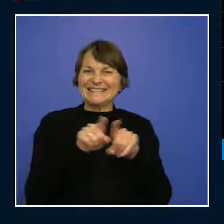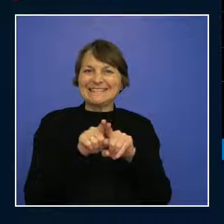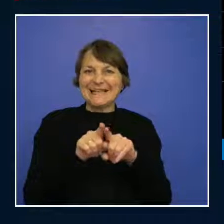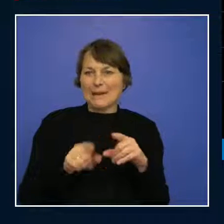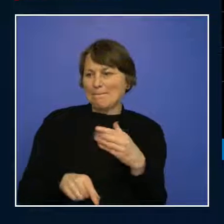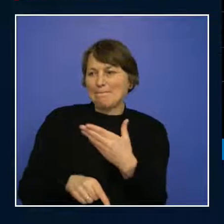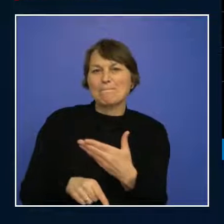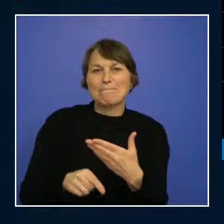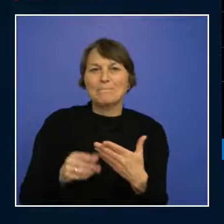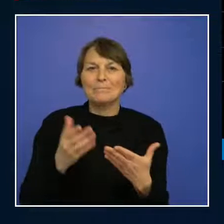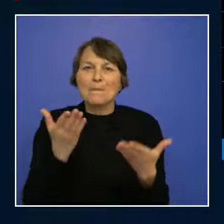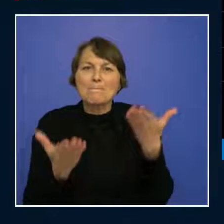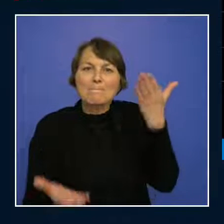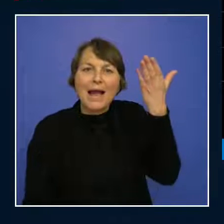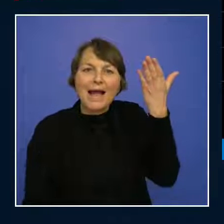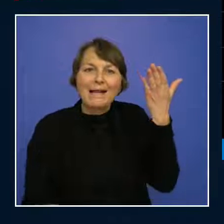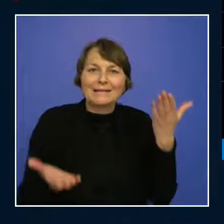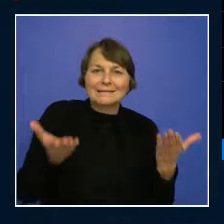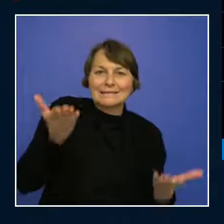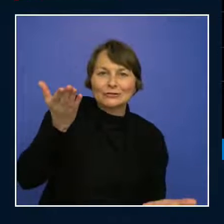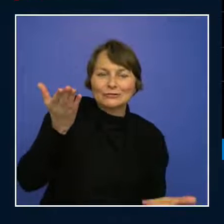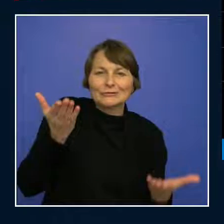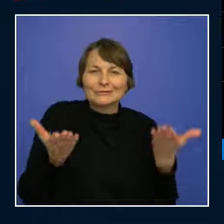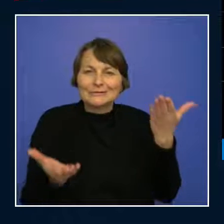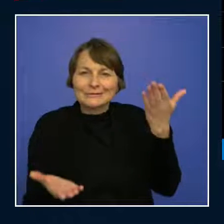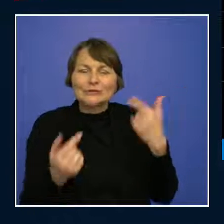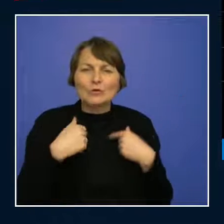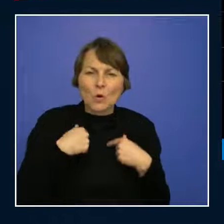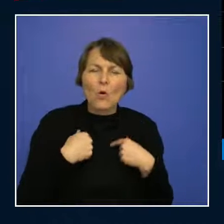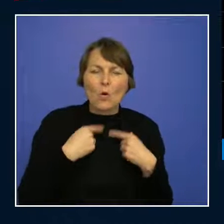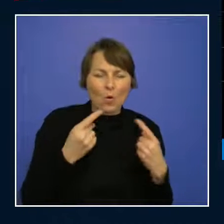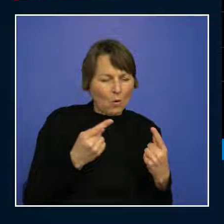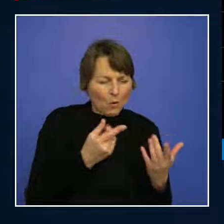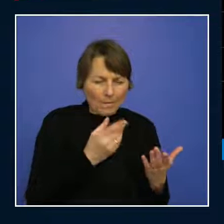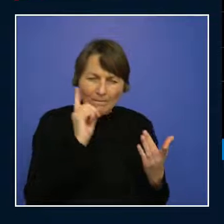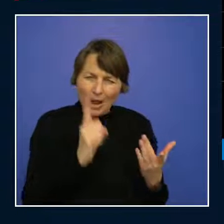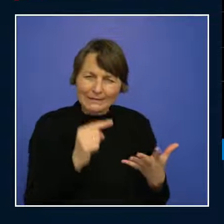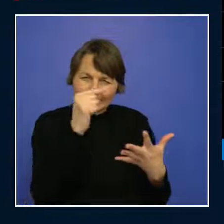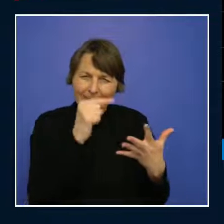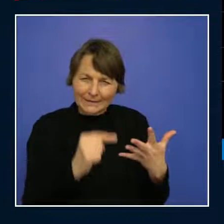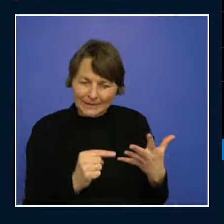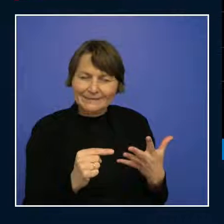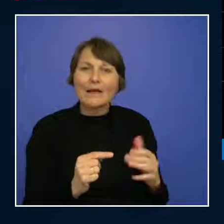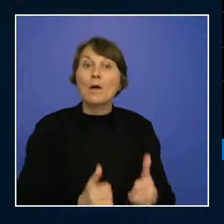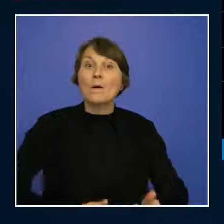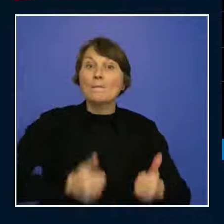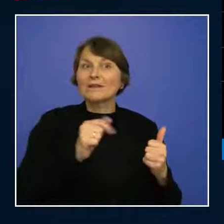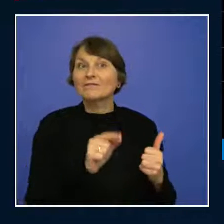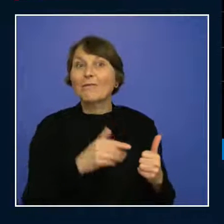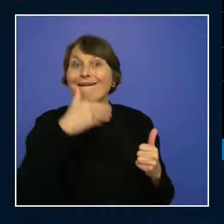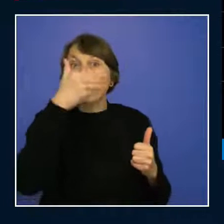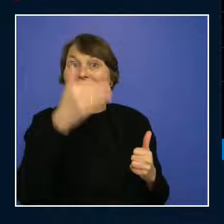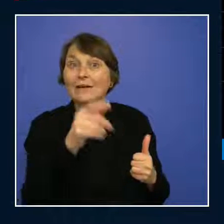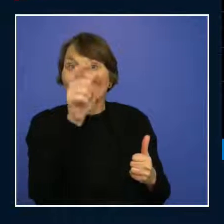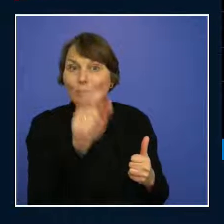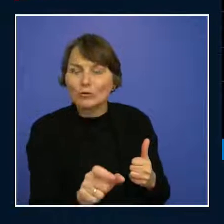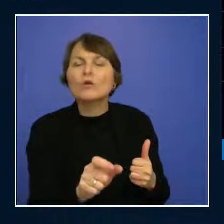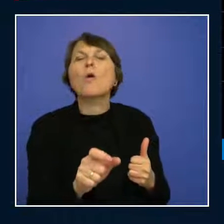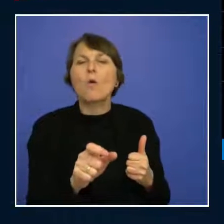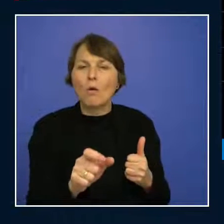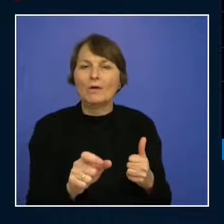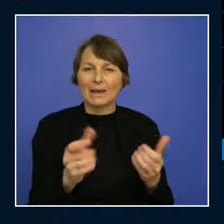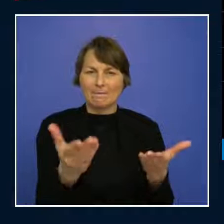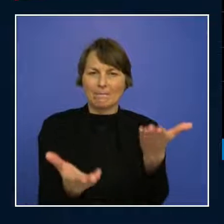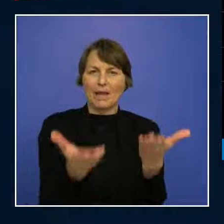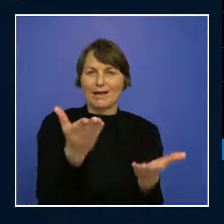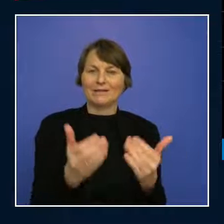that load, that task in hand, much better for the end user that's using them. Now, in terms